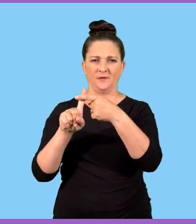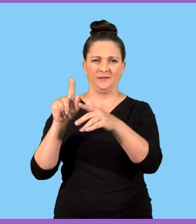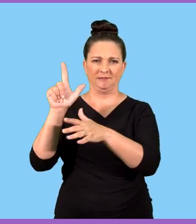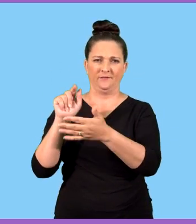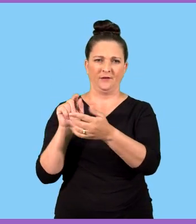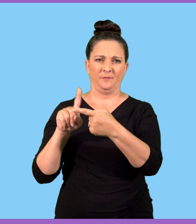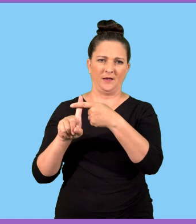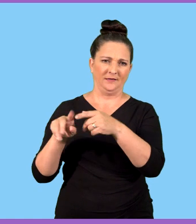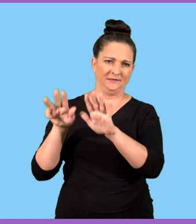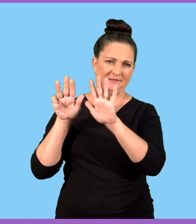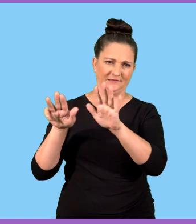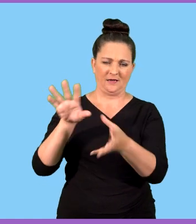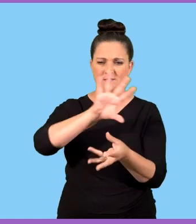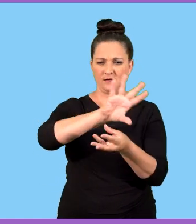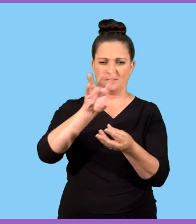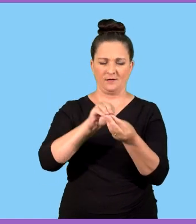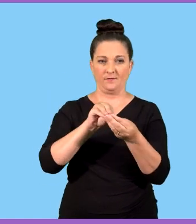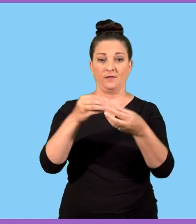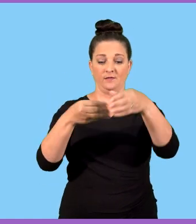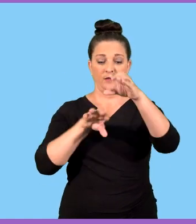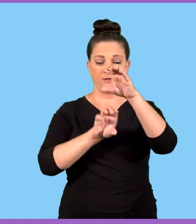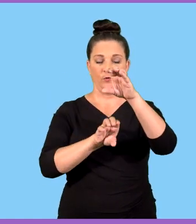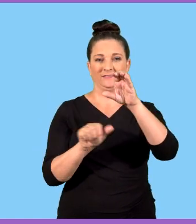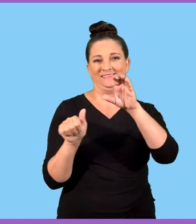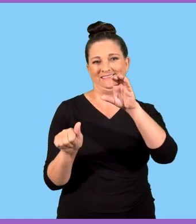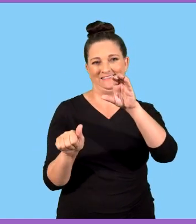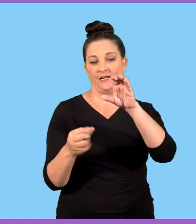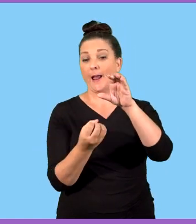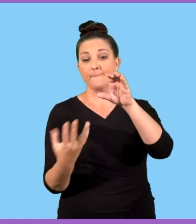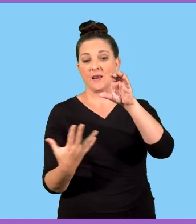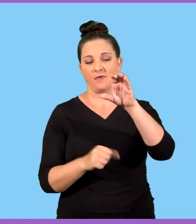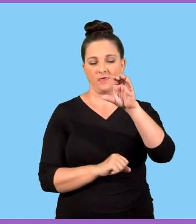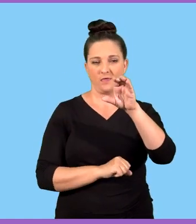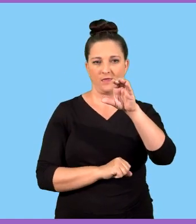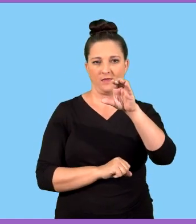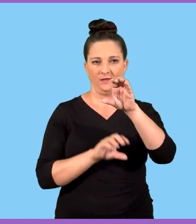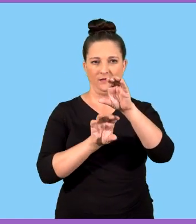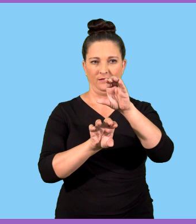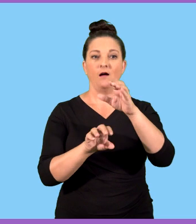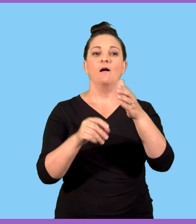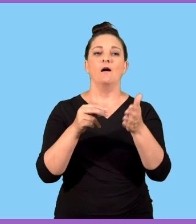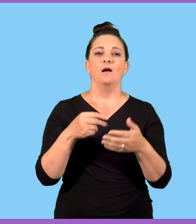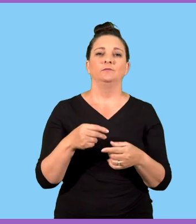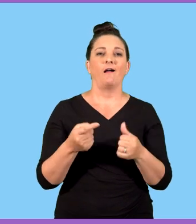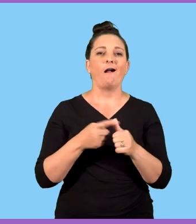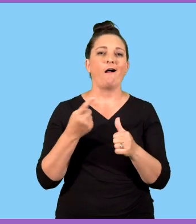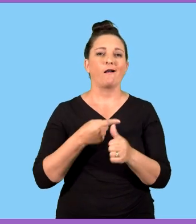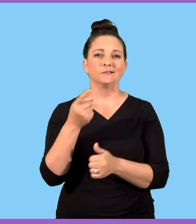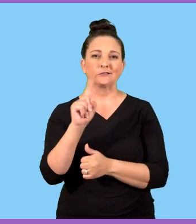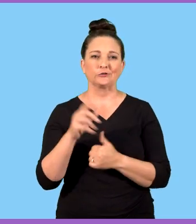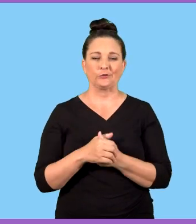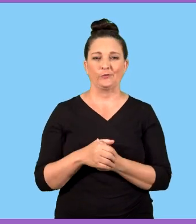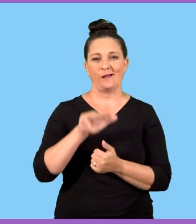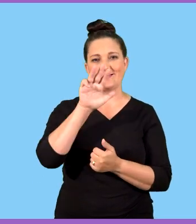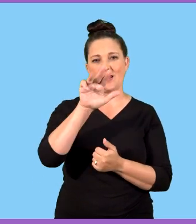1, 2, 3, 4, 5, and 6 of them. There you go. And this gives me a final answer